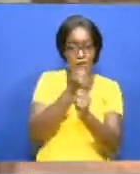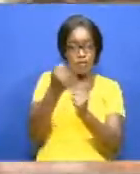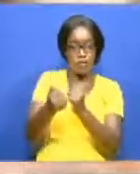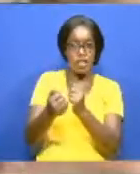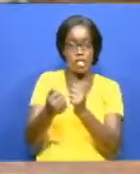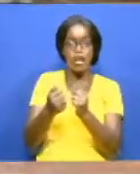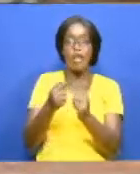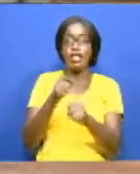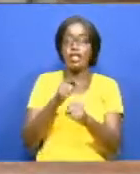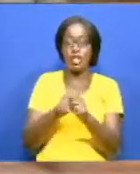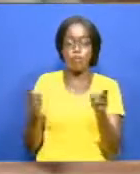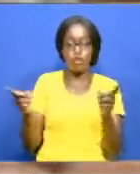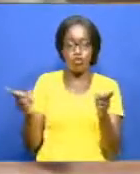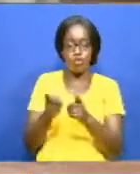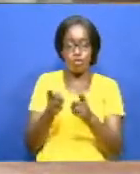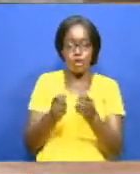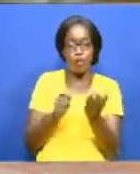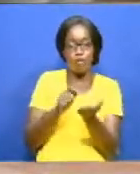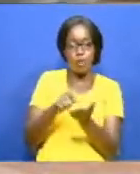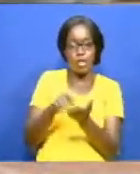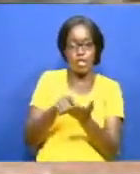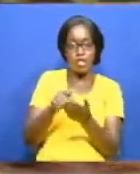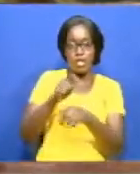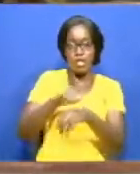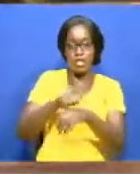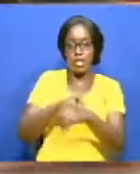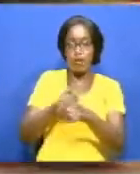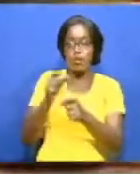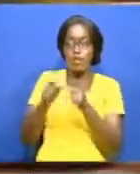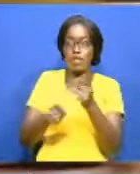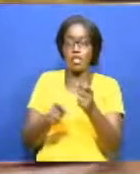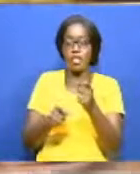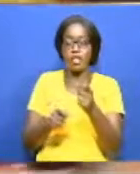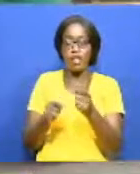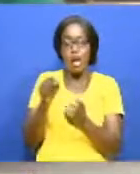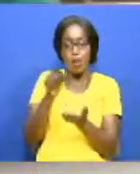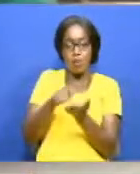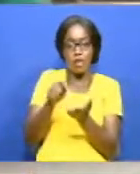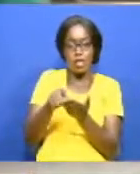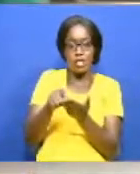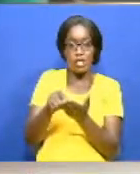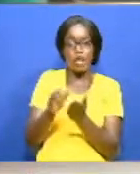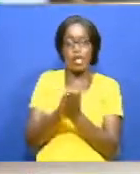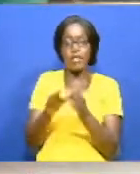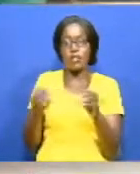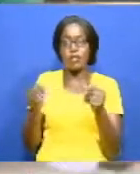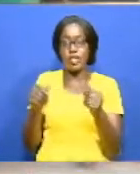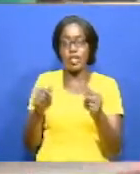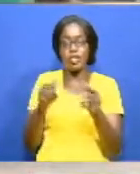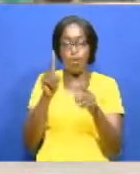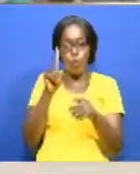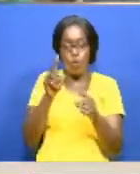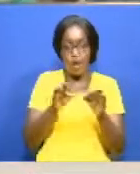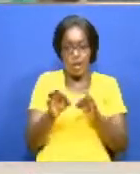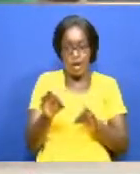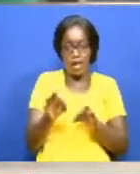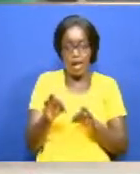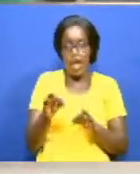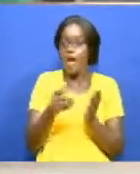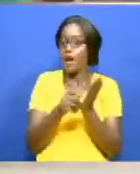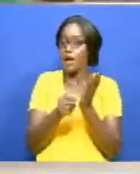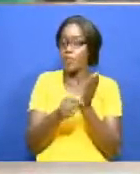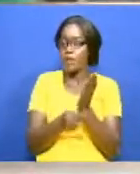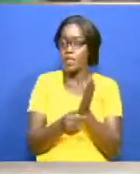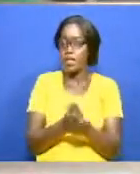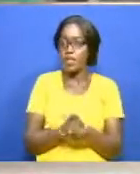season. Each farmer is to receive planting and top dressing fertilizer to cover 1 acre under maize. Regina